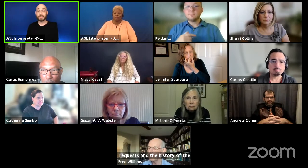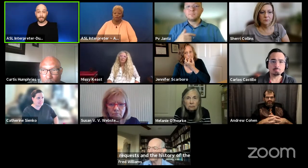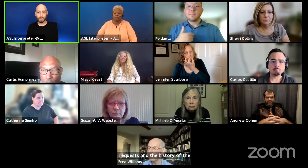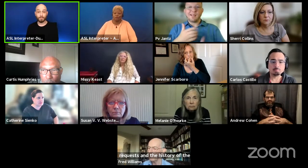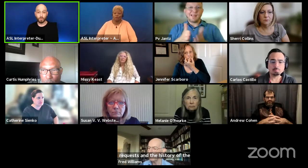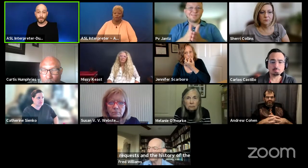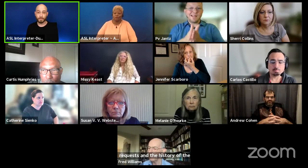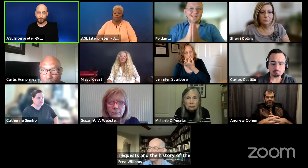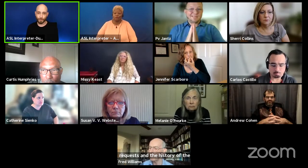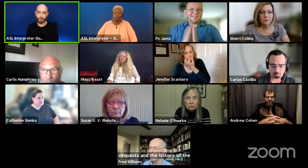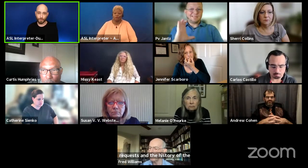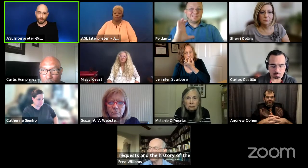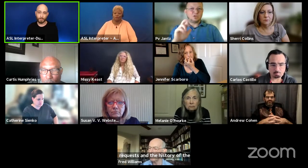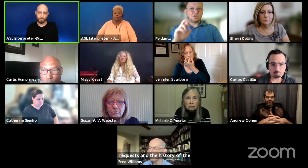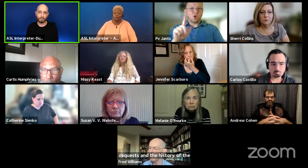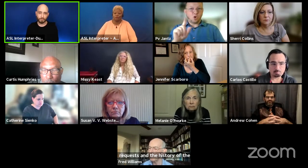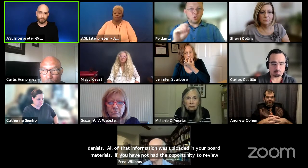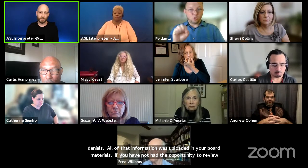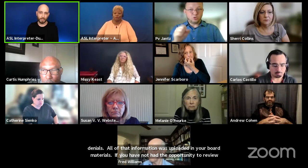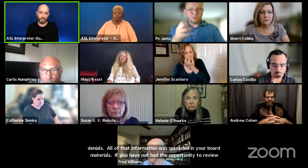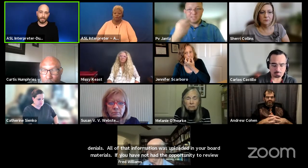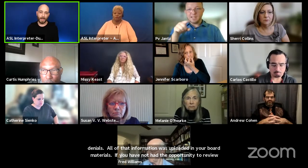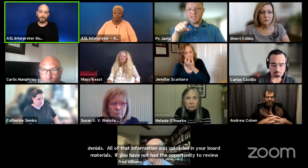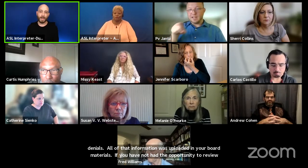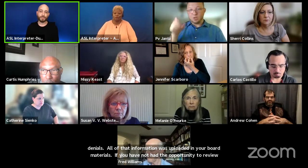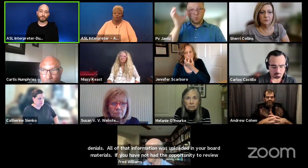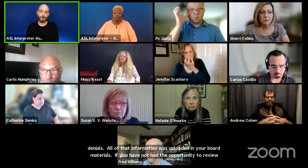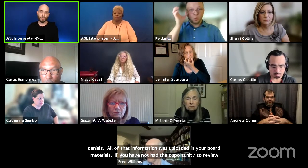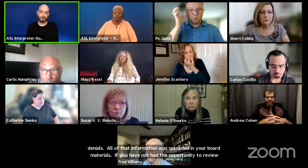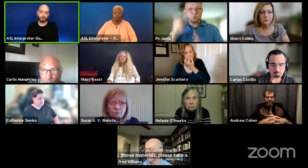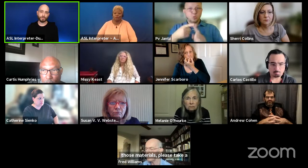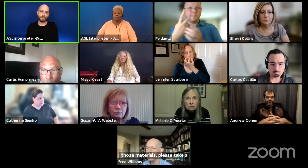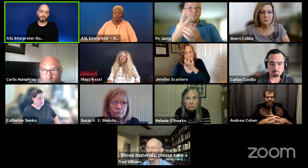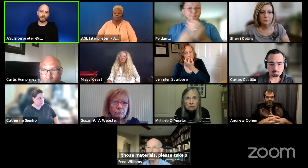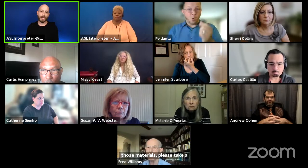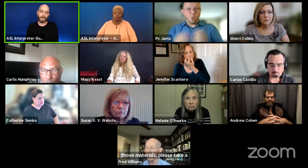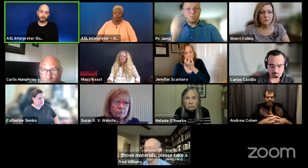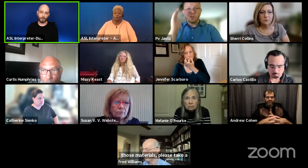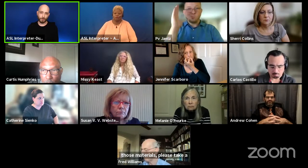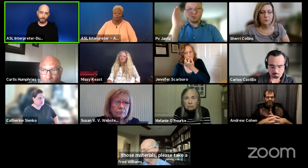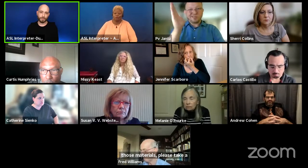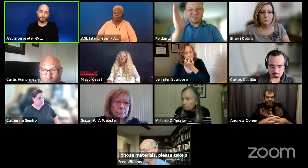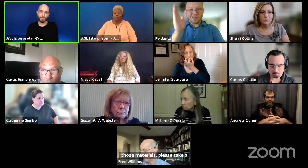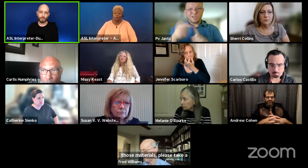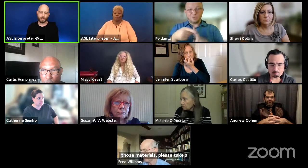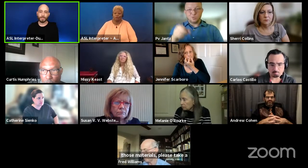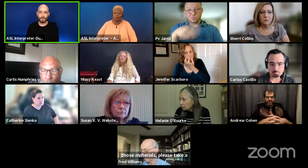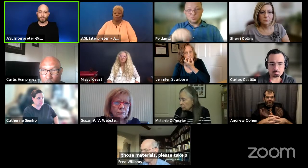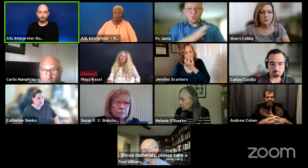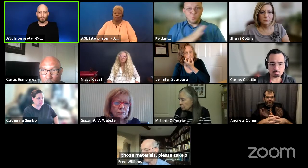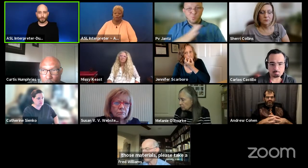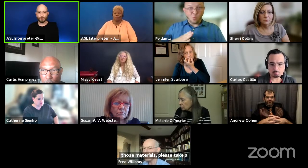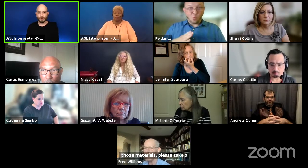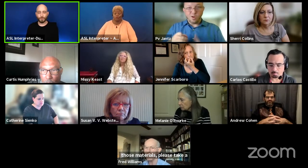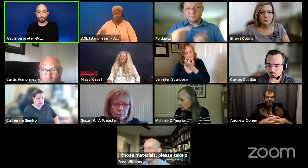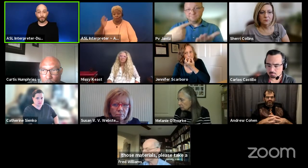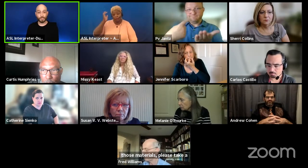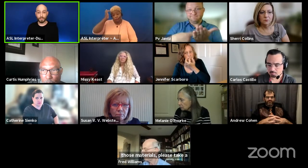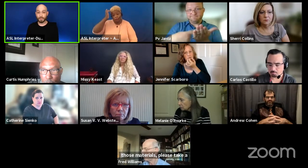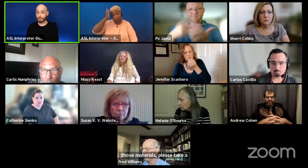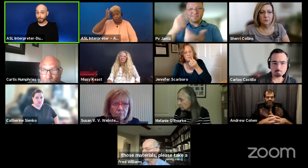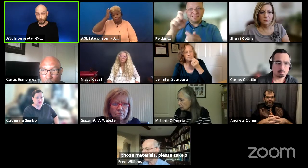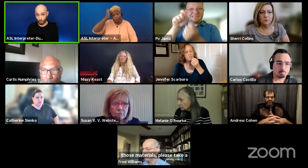materials, please take a moment to review them. I've asked Carlos and Curtis